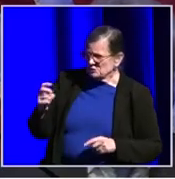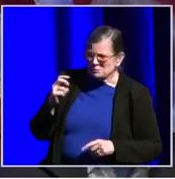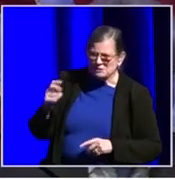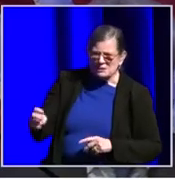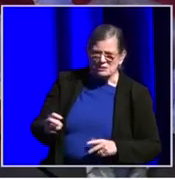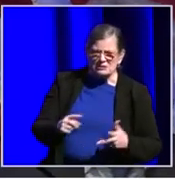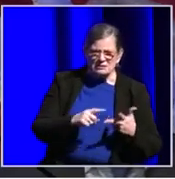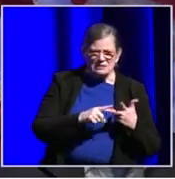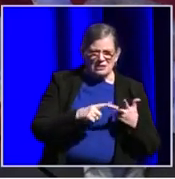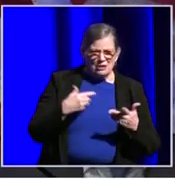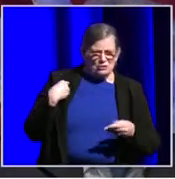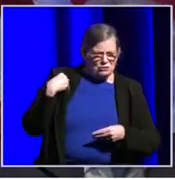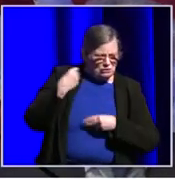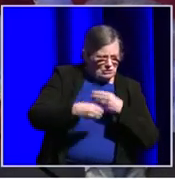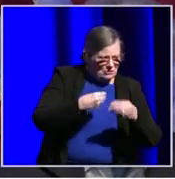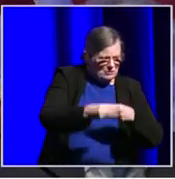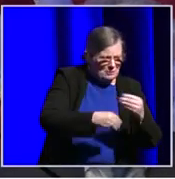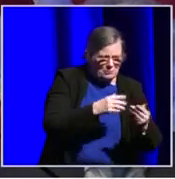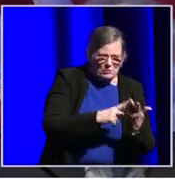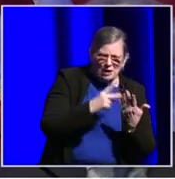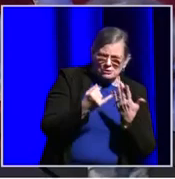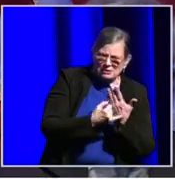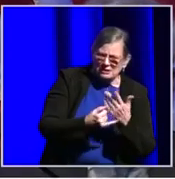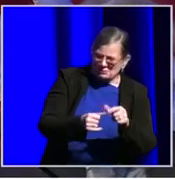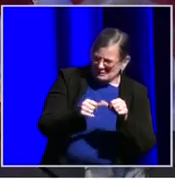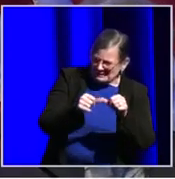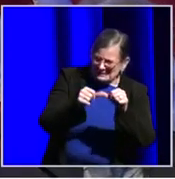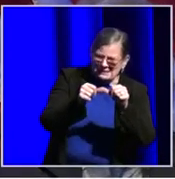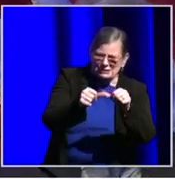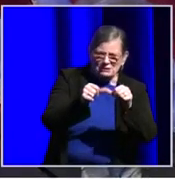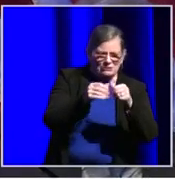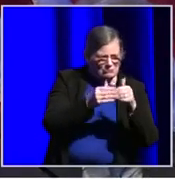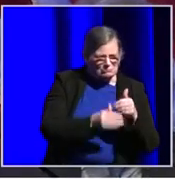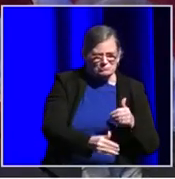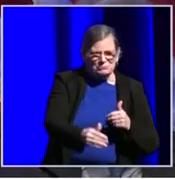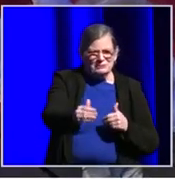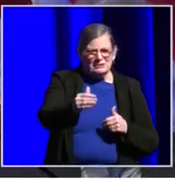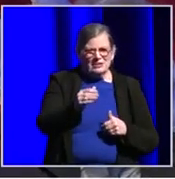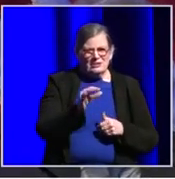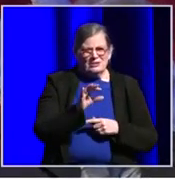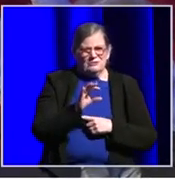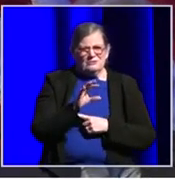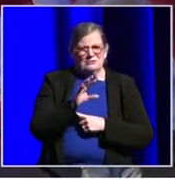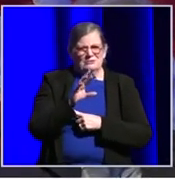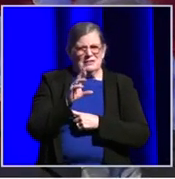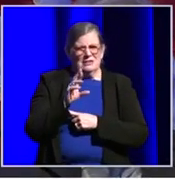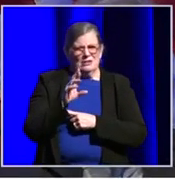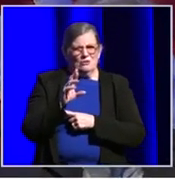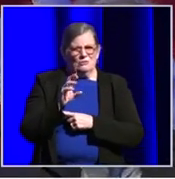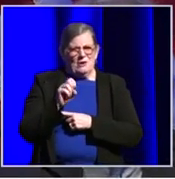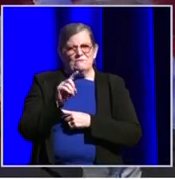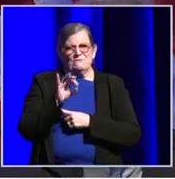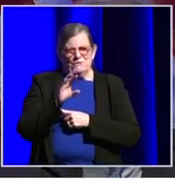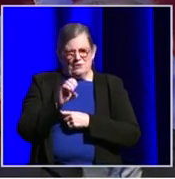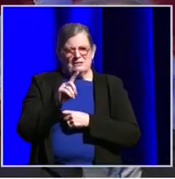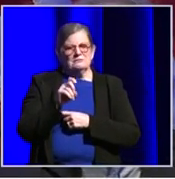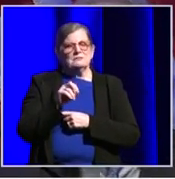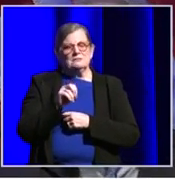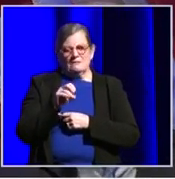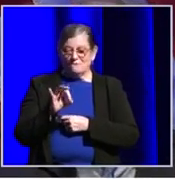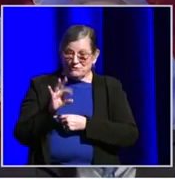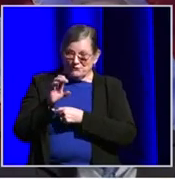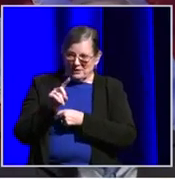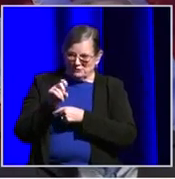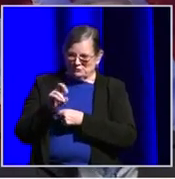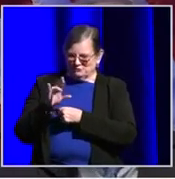fruition. The Frederick Douglass Memorial Bridge, which was a win for DC workers, local businesses,